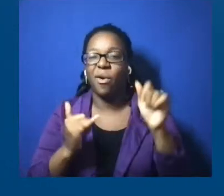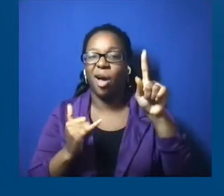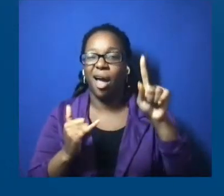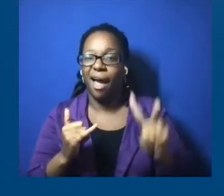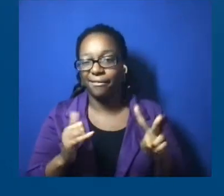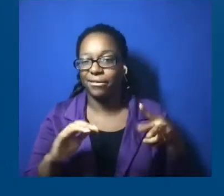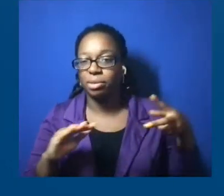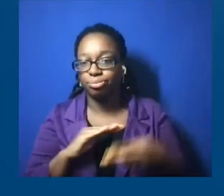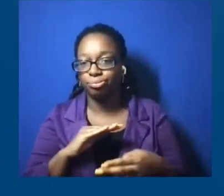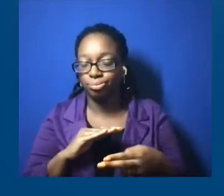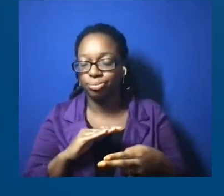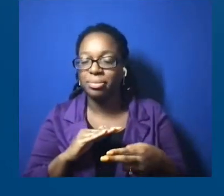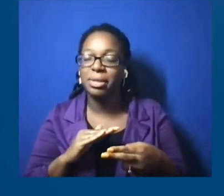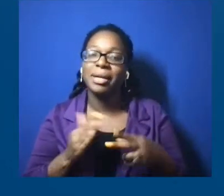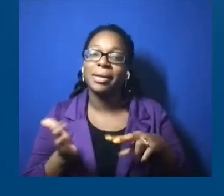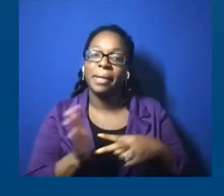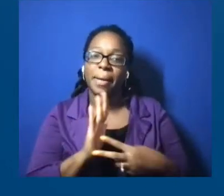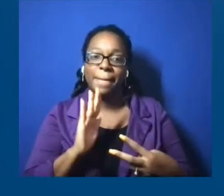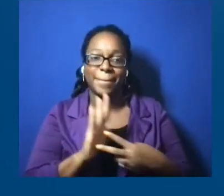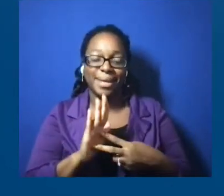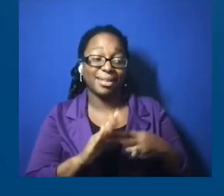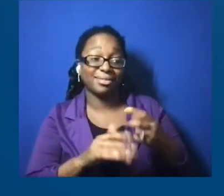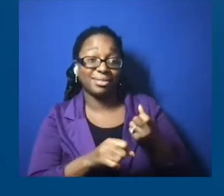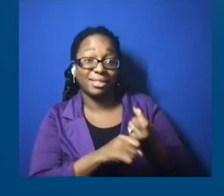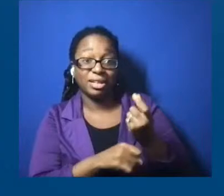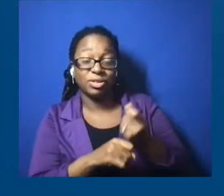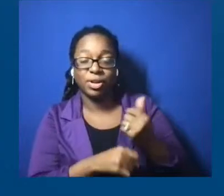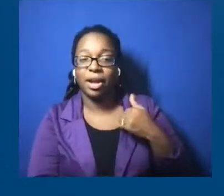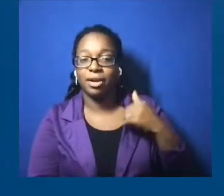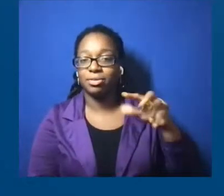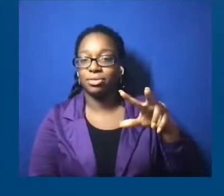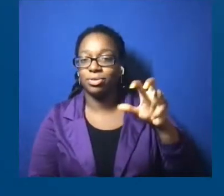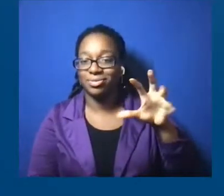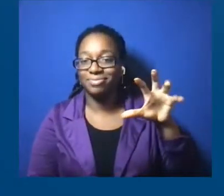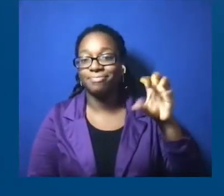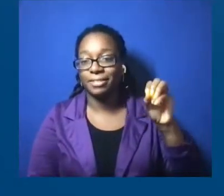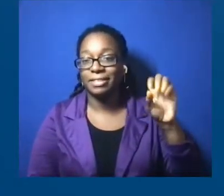And that follows a drop last year of $350 billion.